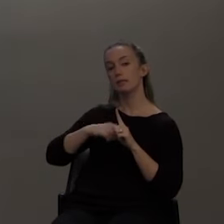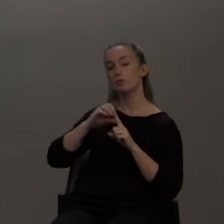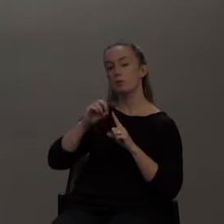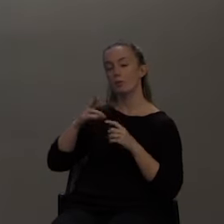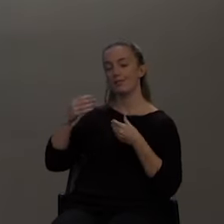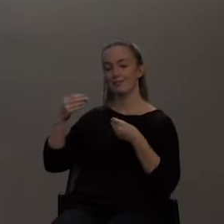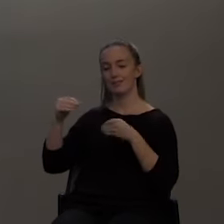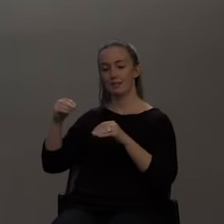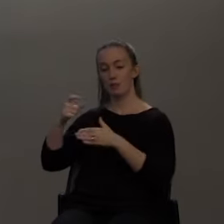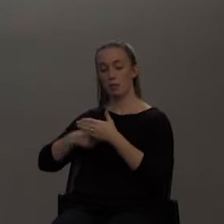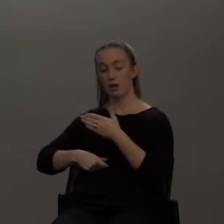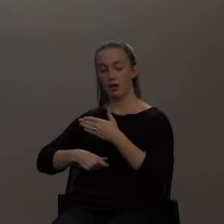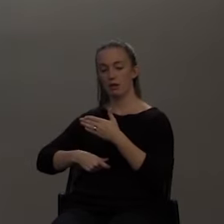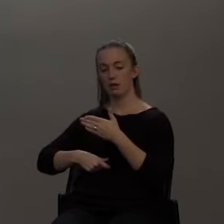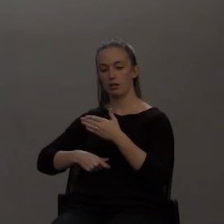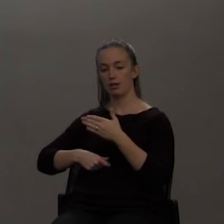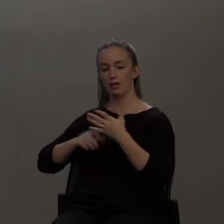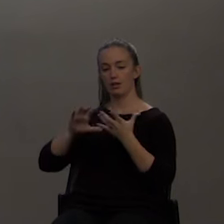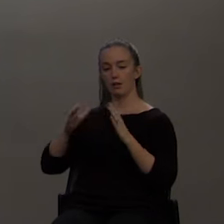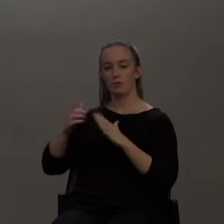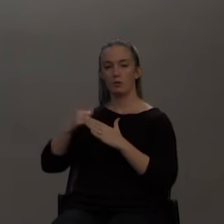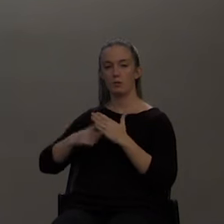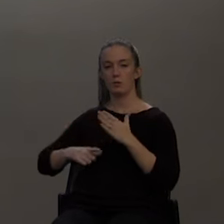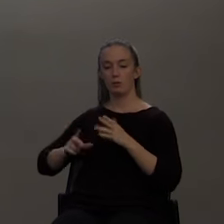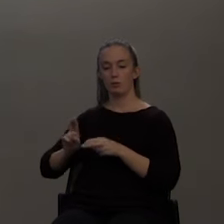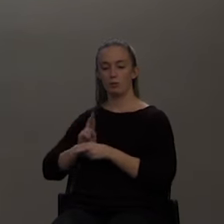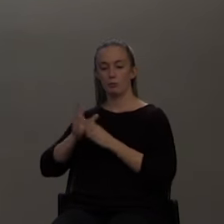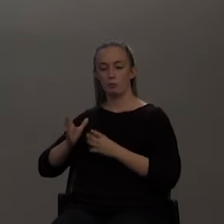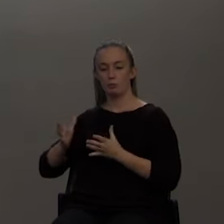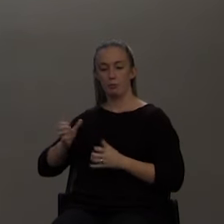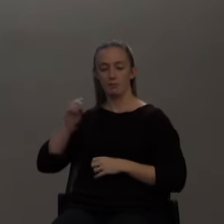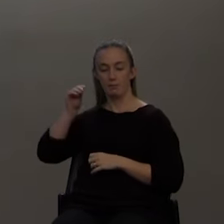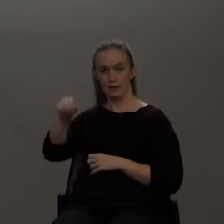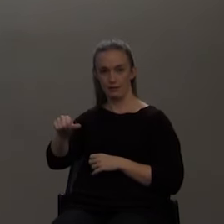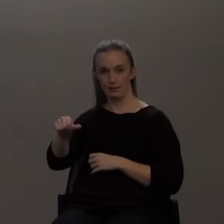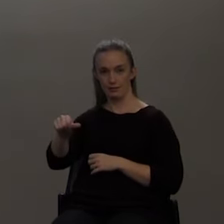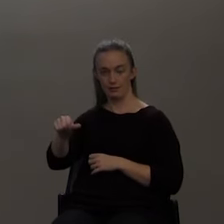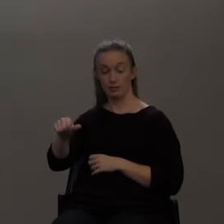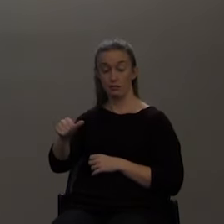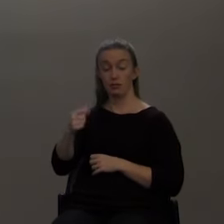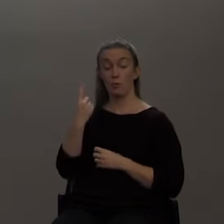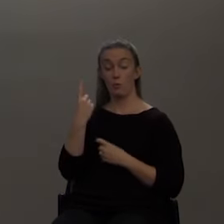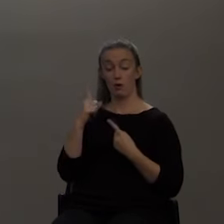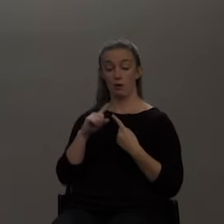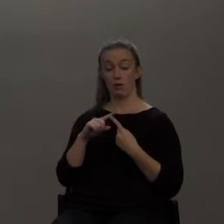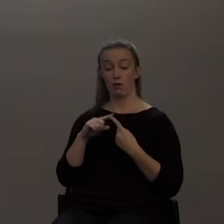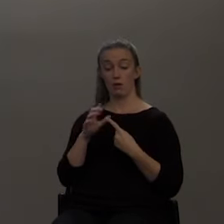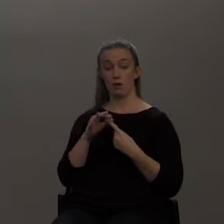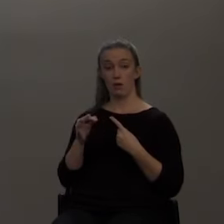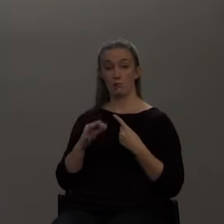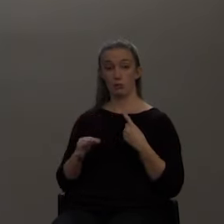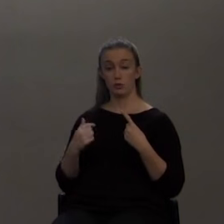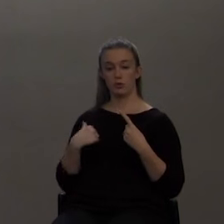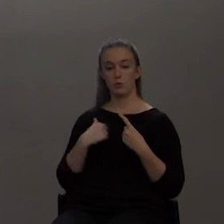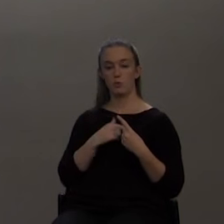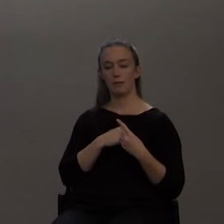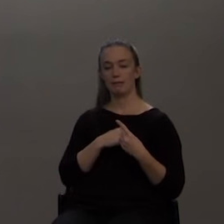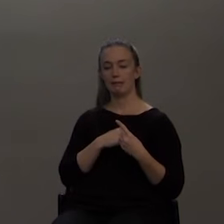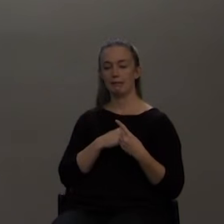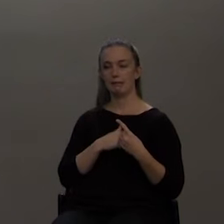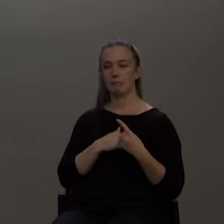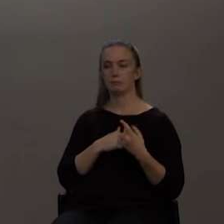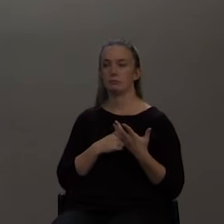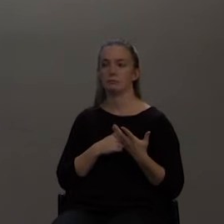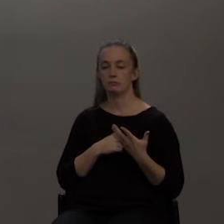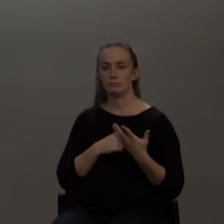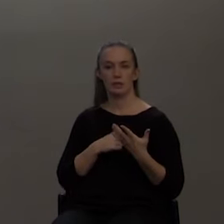occupant is willing to pay. And so one option is we cover the gap. As a